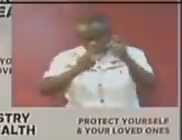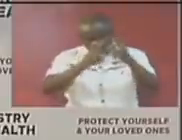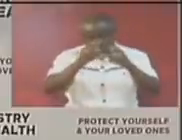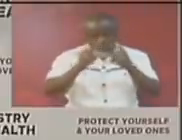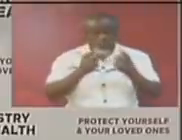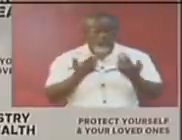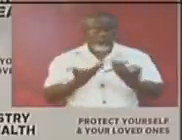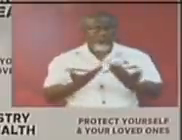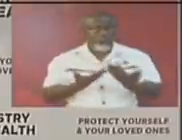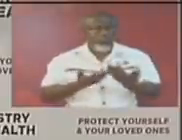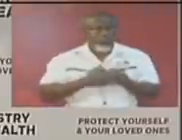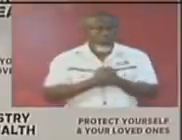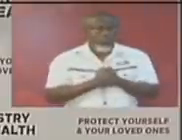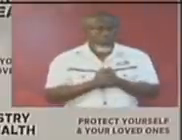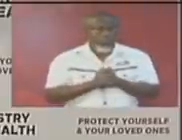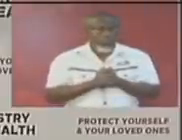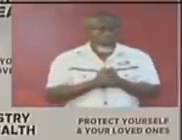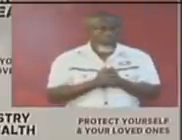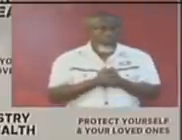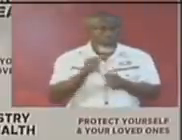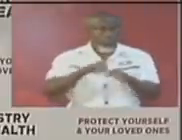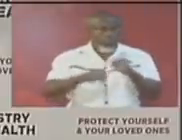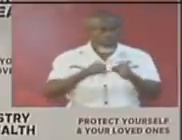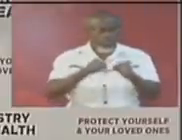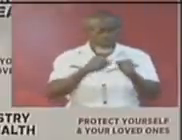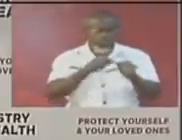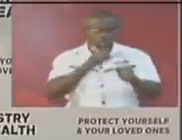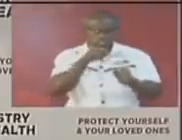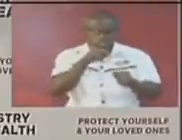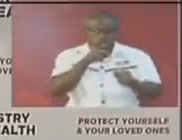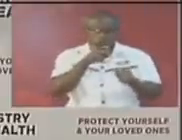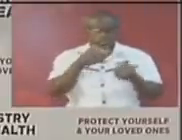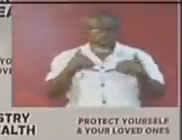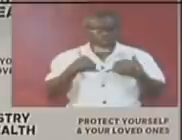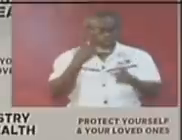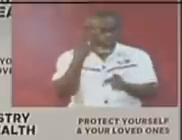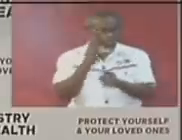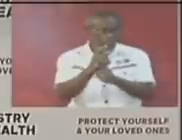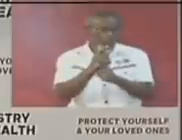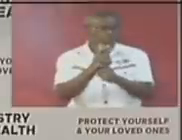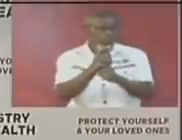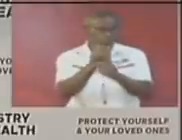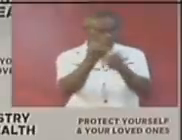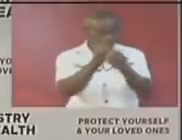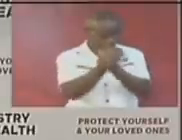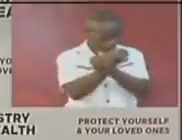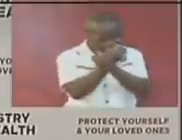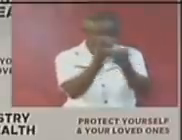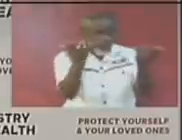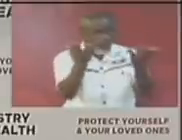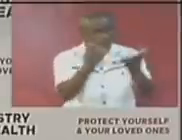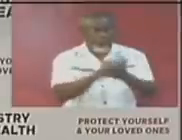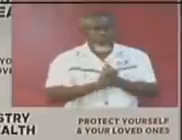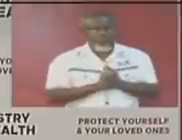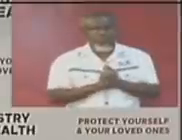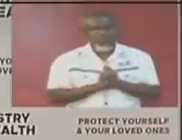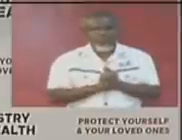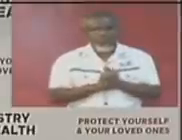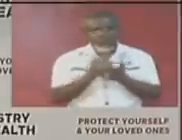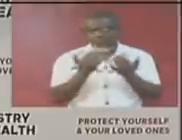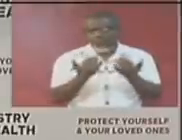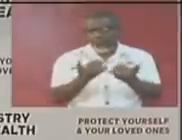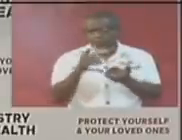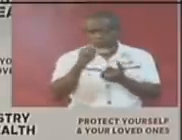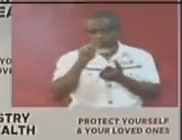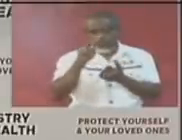any myths that are in the population. And our final question this morning from TV6, please.